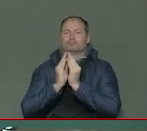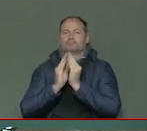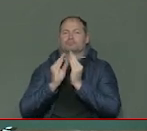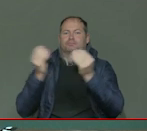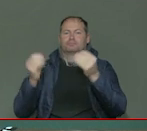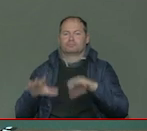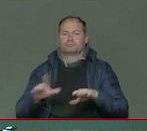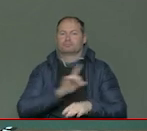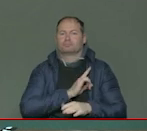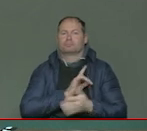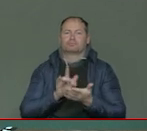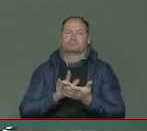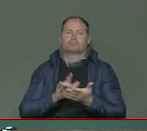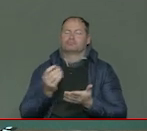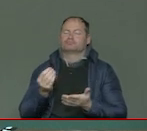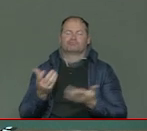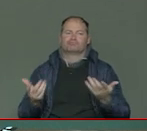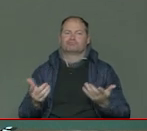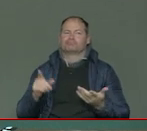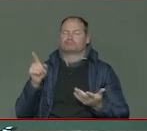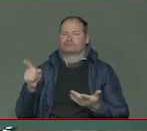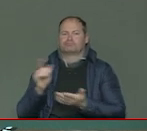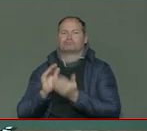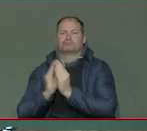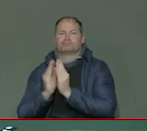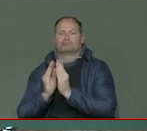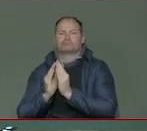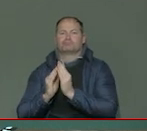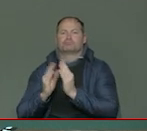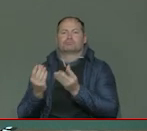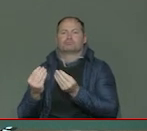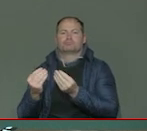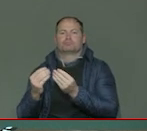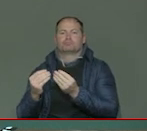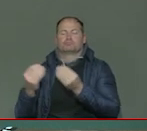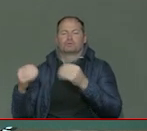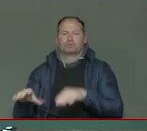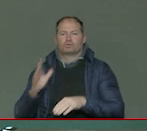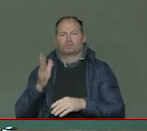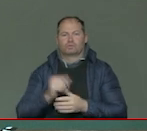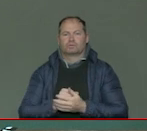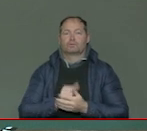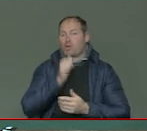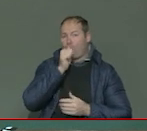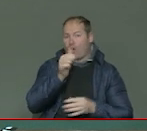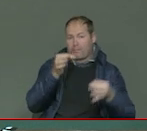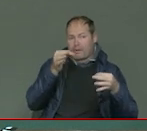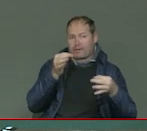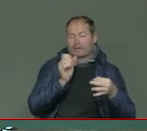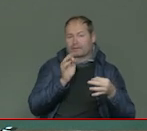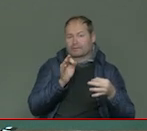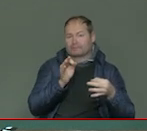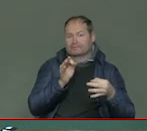not a calculated figure, and they will lose the mark for the totals. You will see on the memos they will normally say 1 mark if the